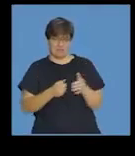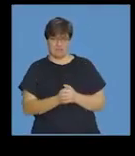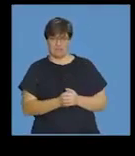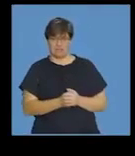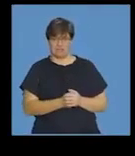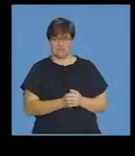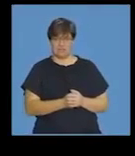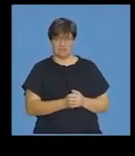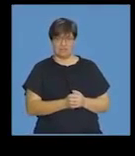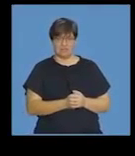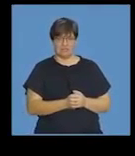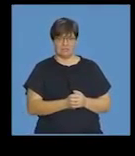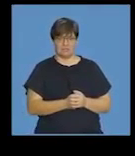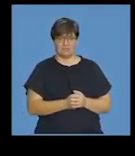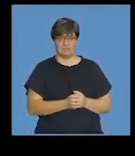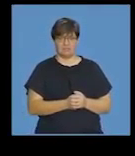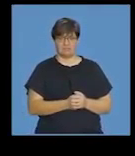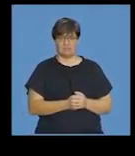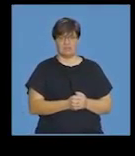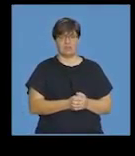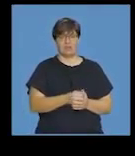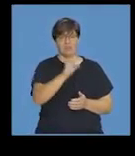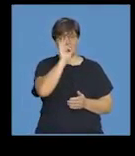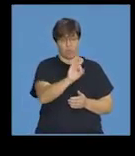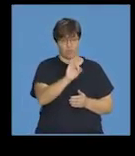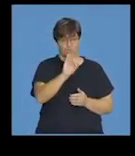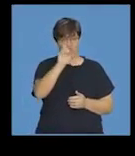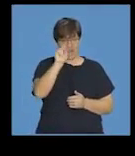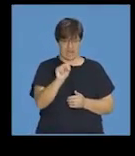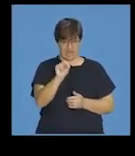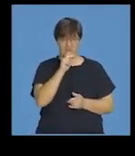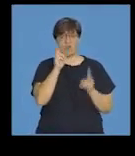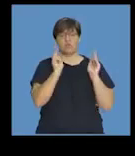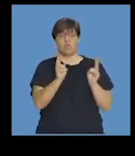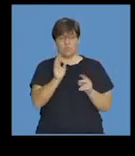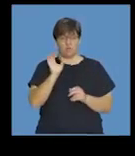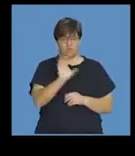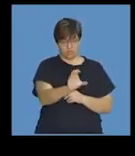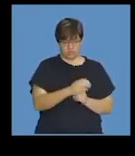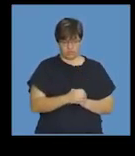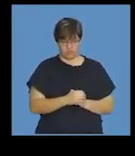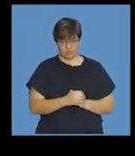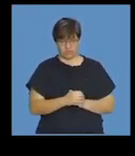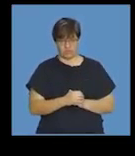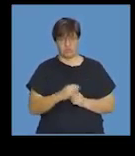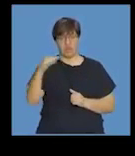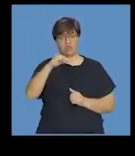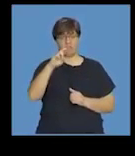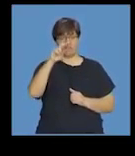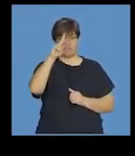So this is my normal force. F with an N. This is